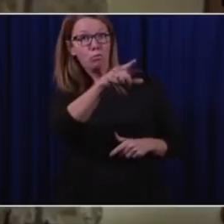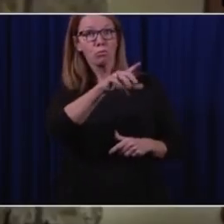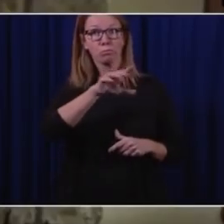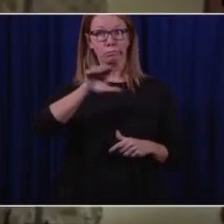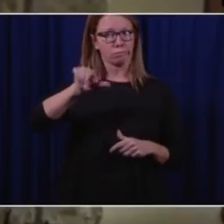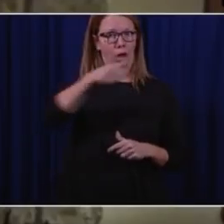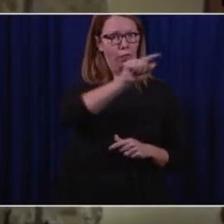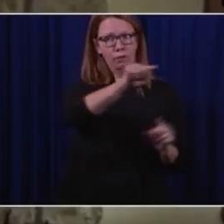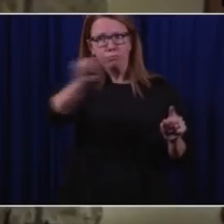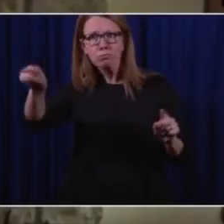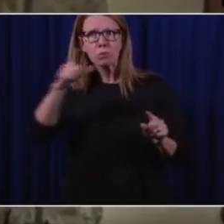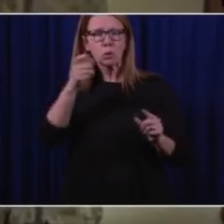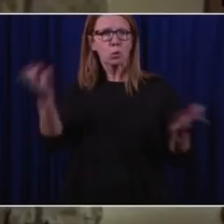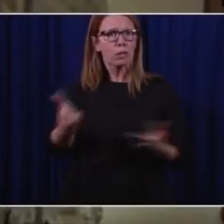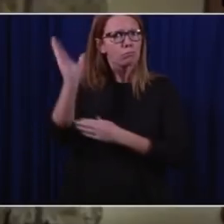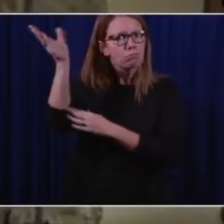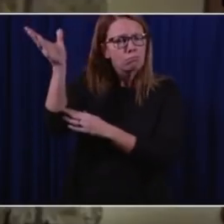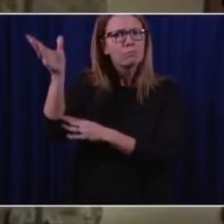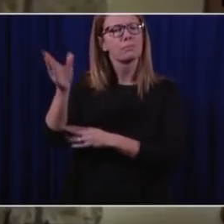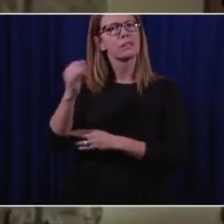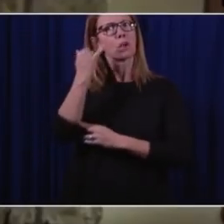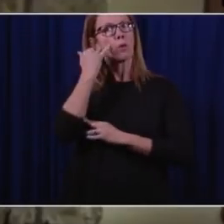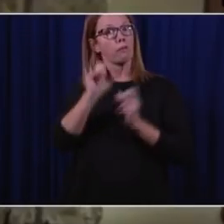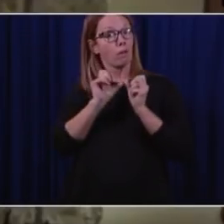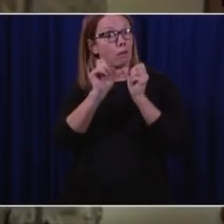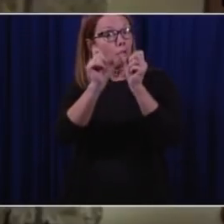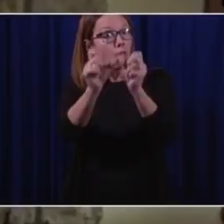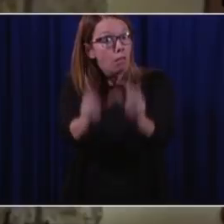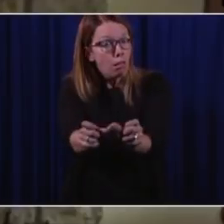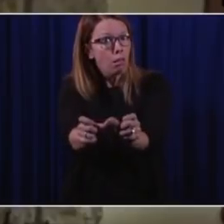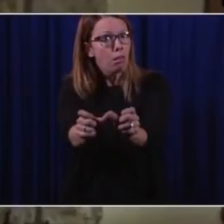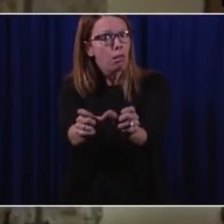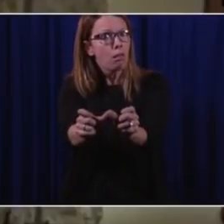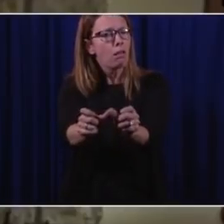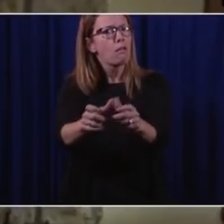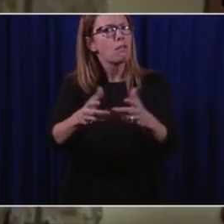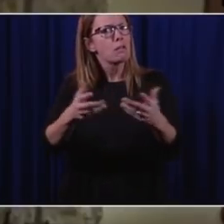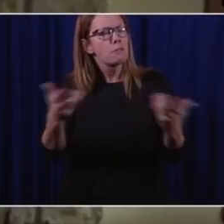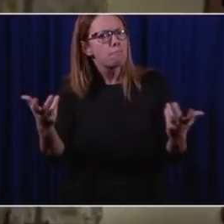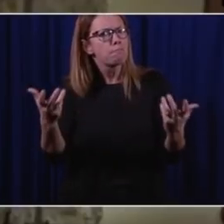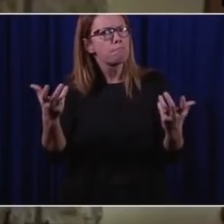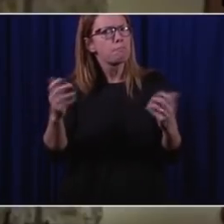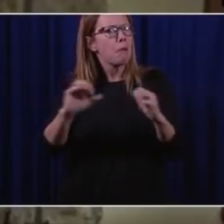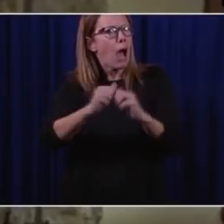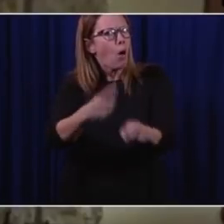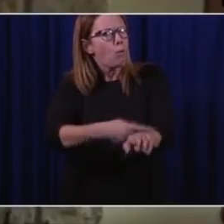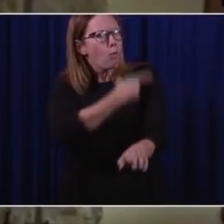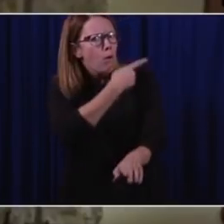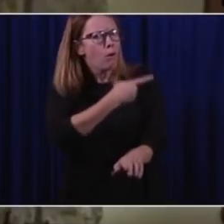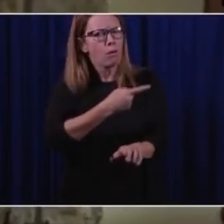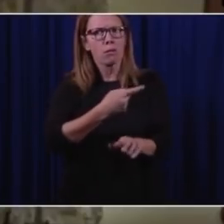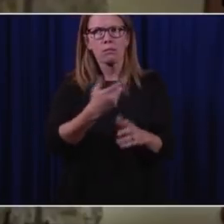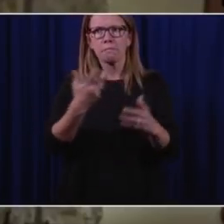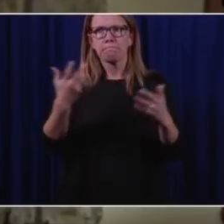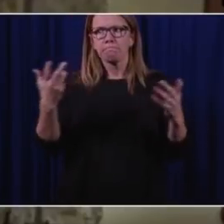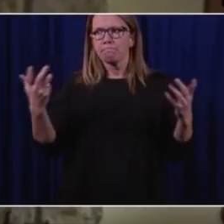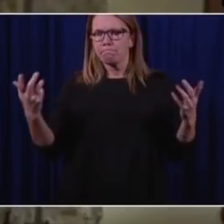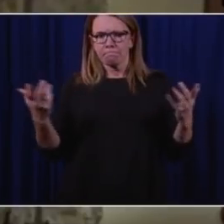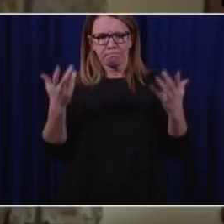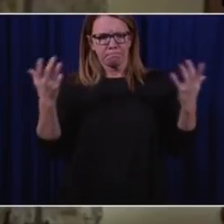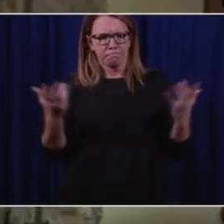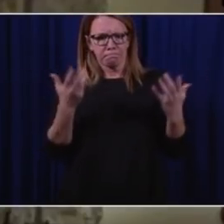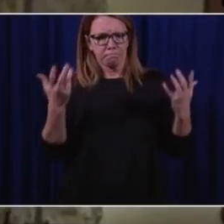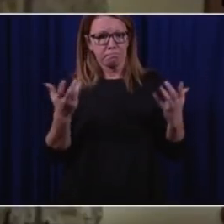guests. If we continue on our current trajectory, how long until we get to the point where